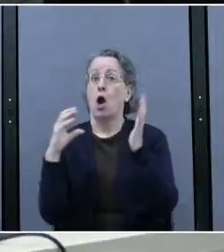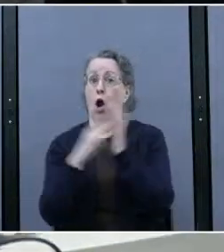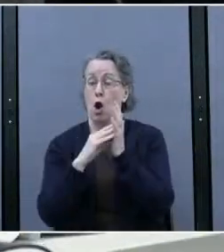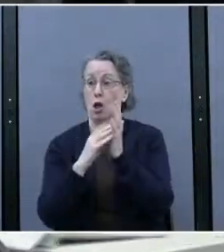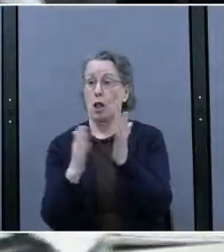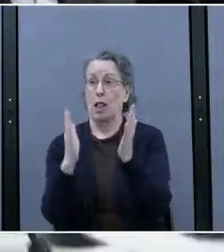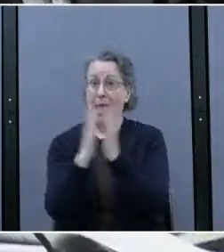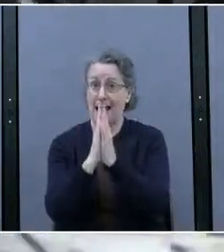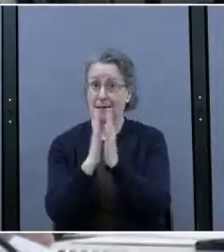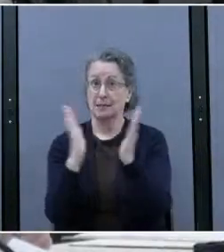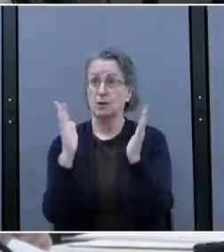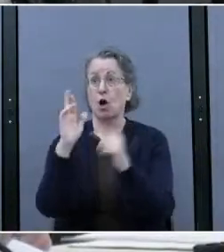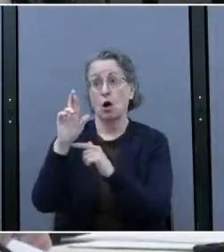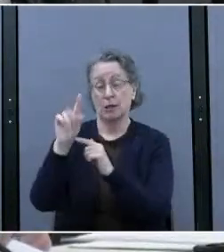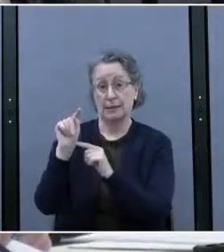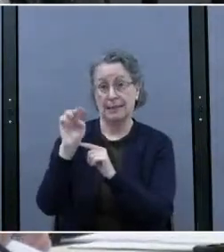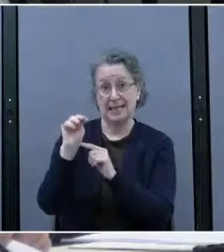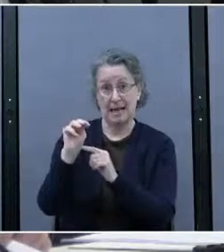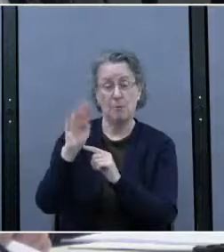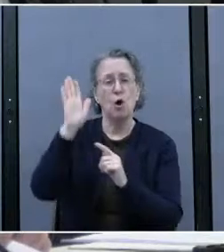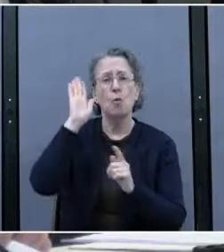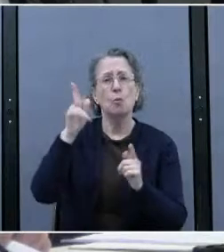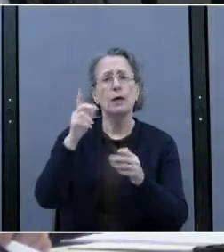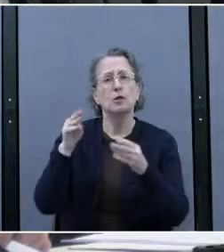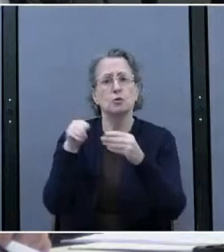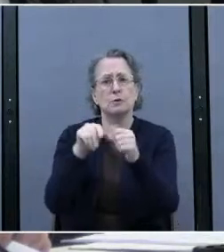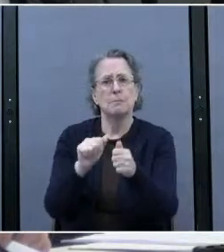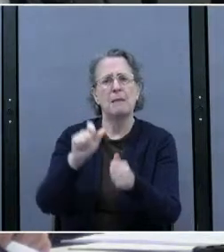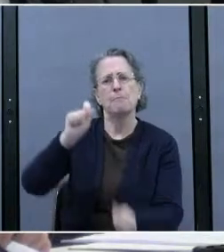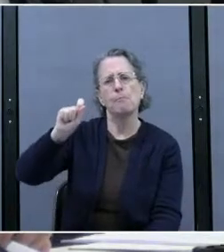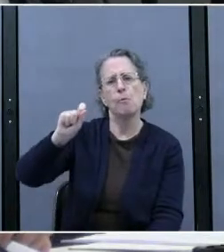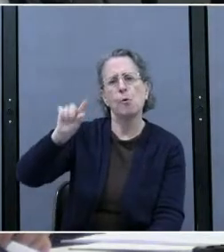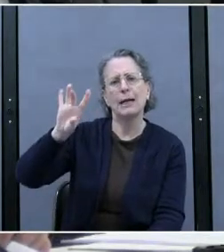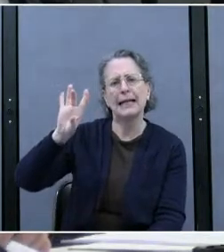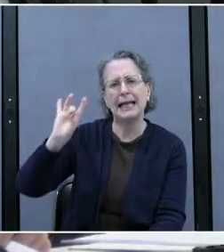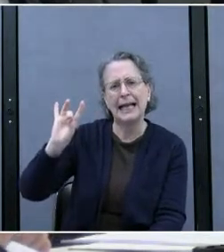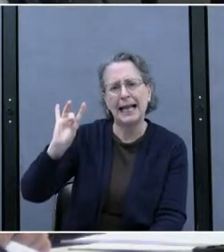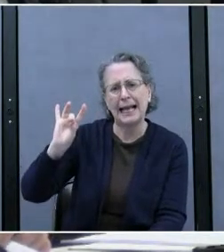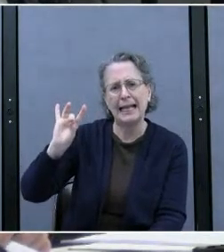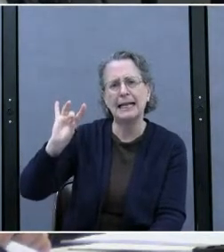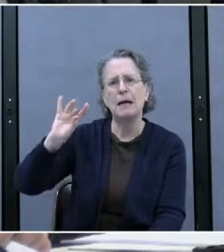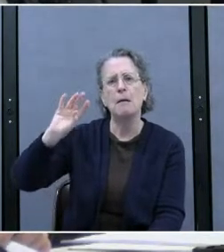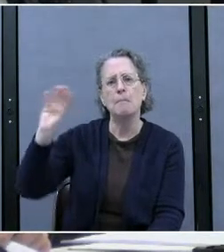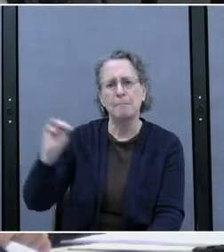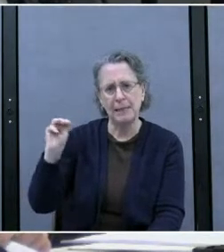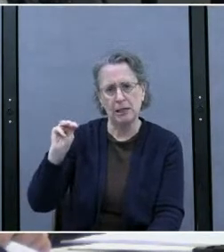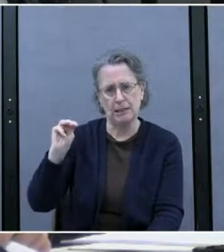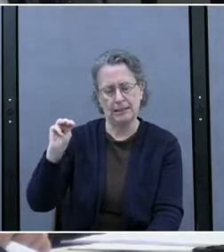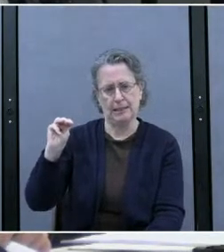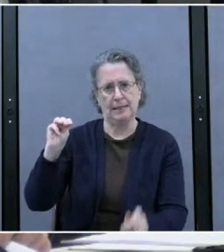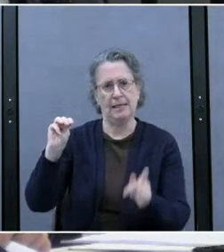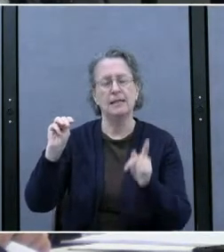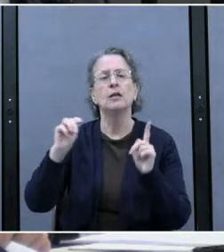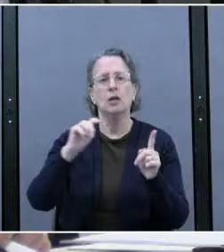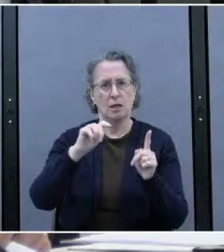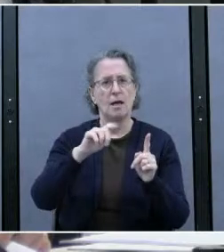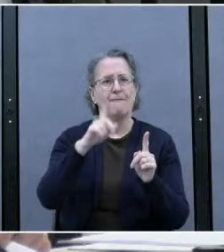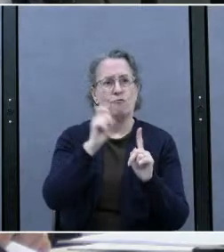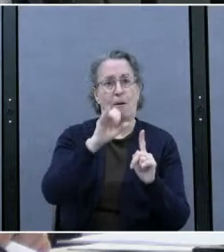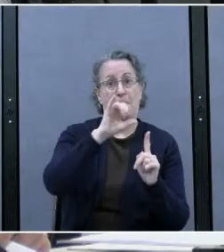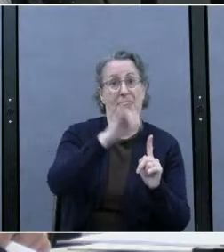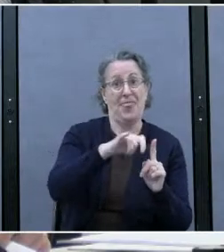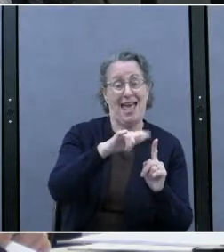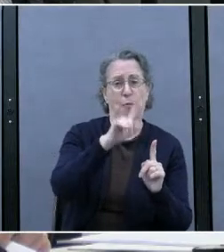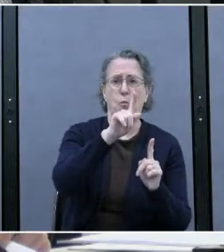spend 0.8 of that to pay for the expenditures that have already happened? So that